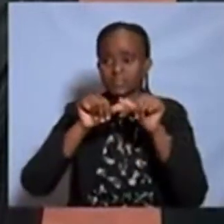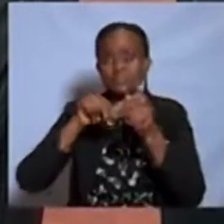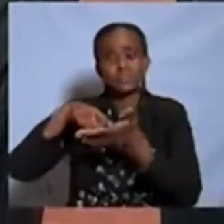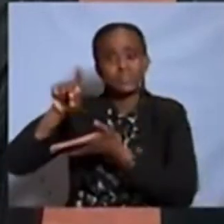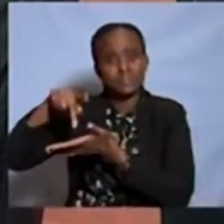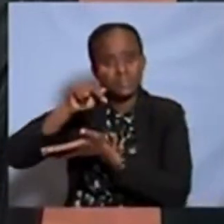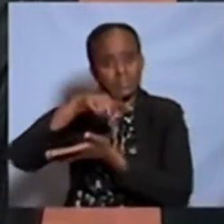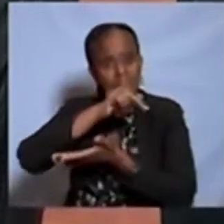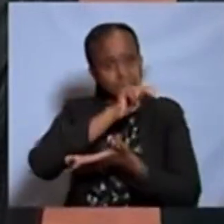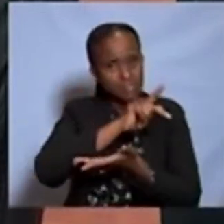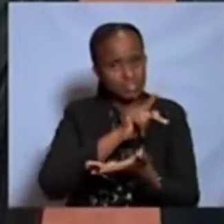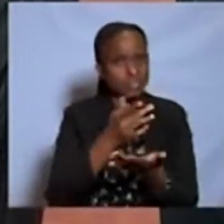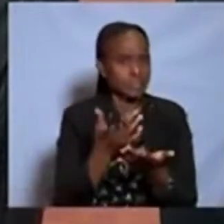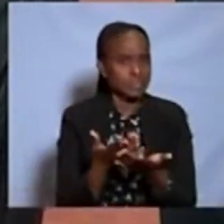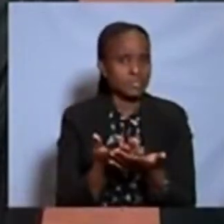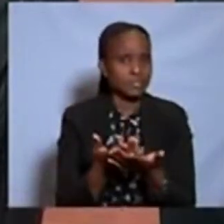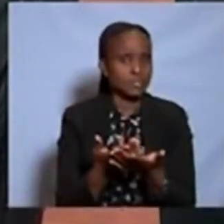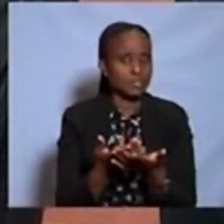It's still.